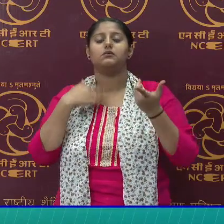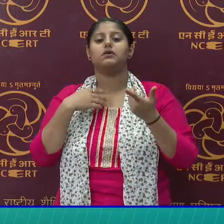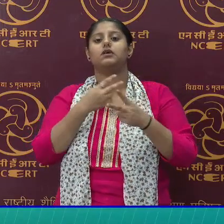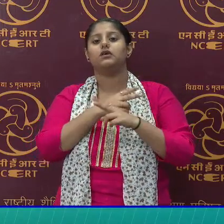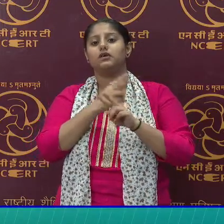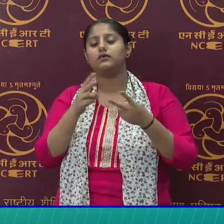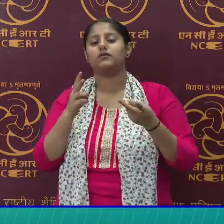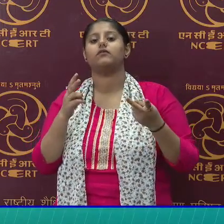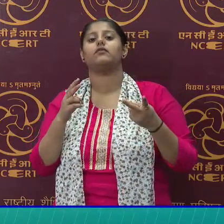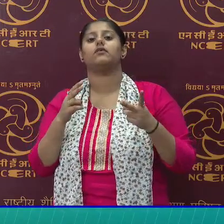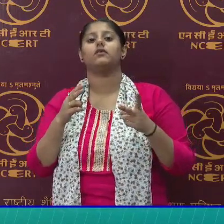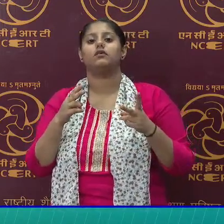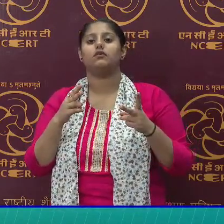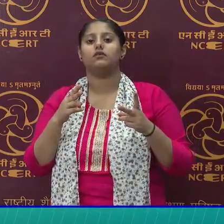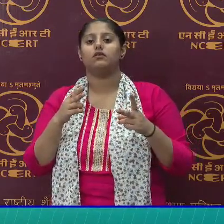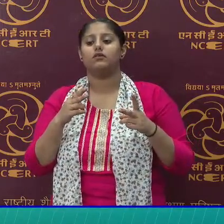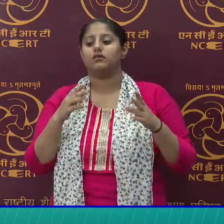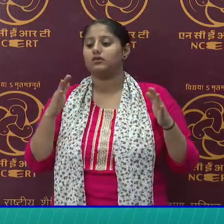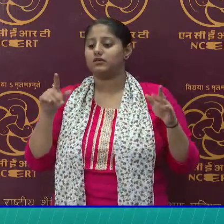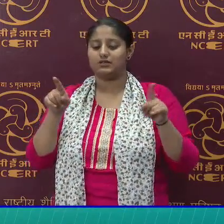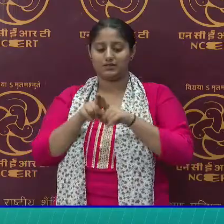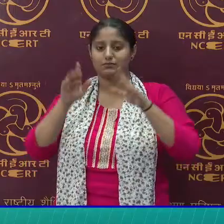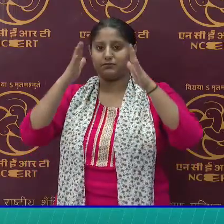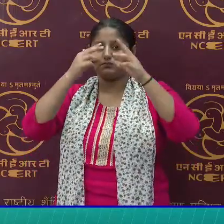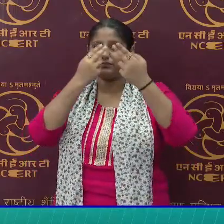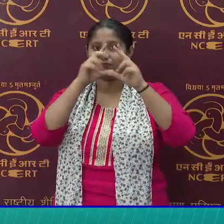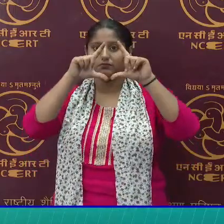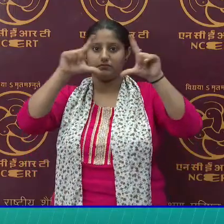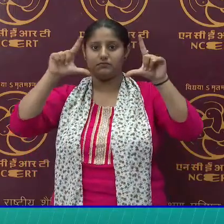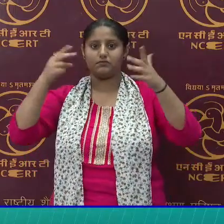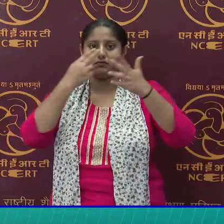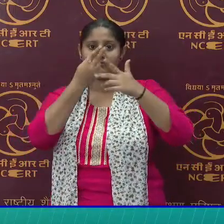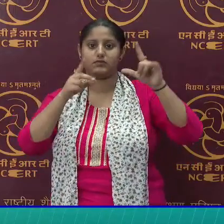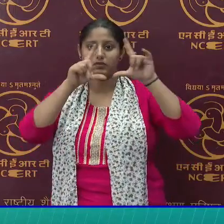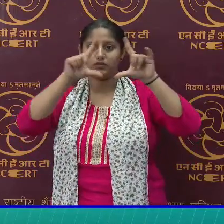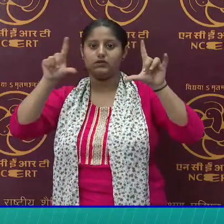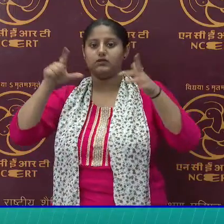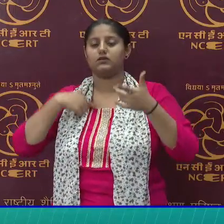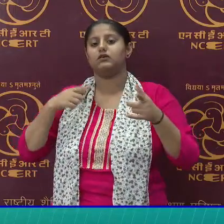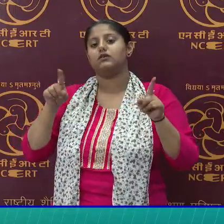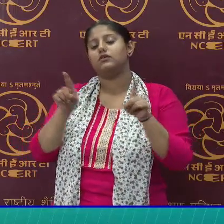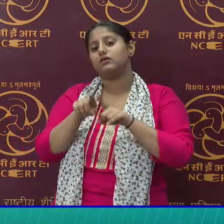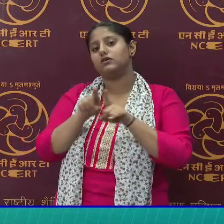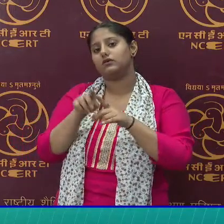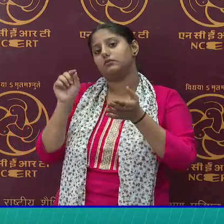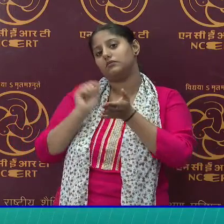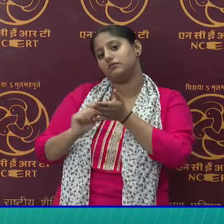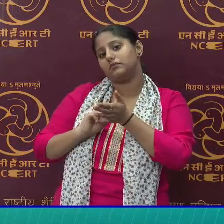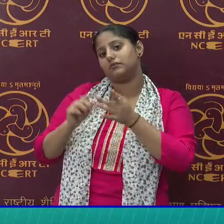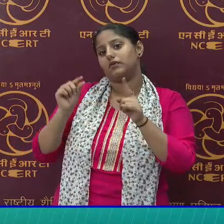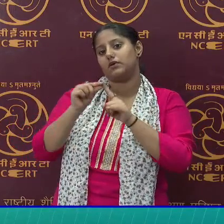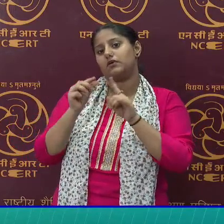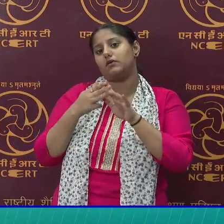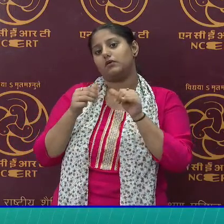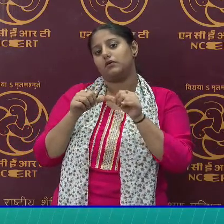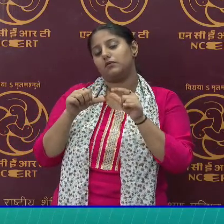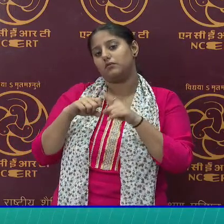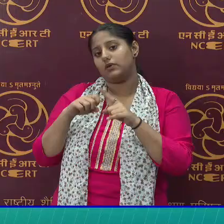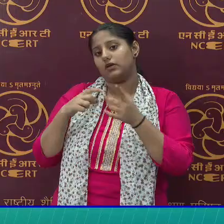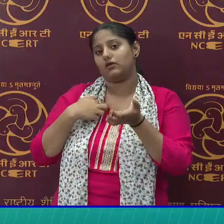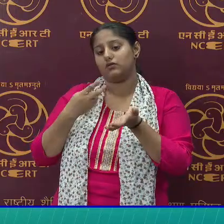And then here also there is a picture, and they are invited to write words, label them. This is the peak, and this is the